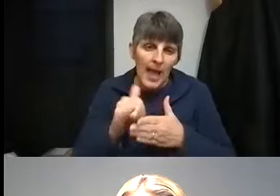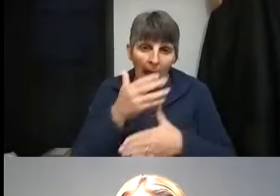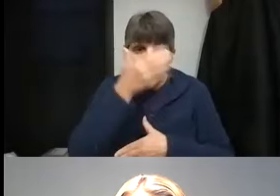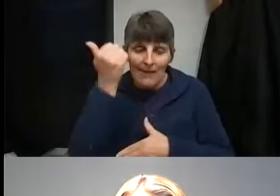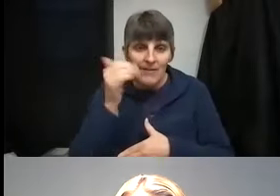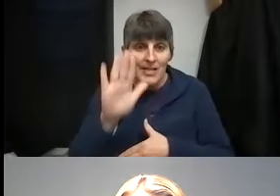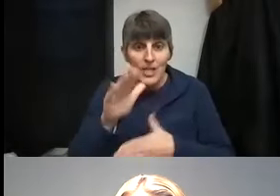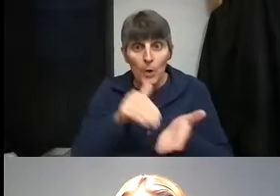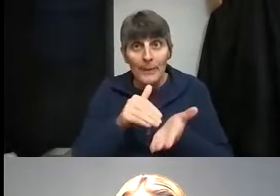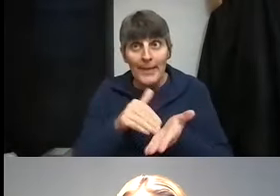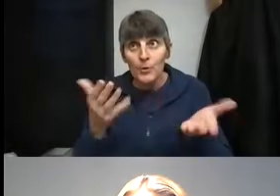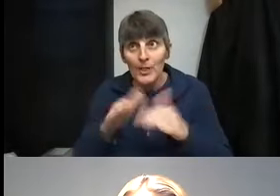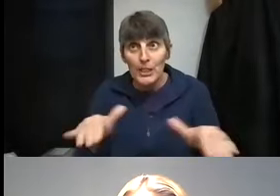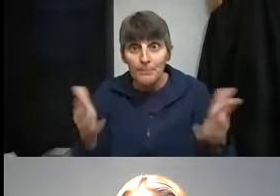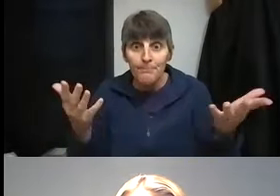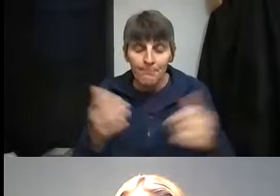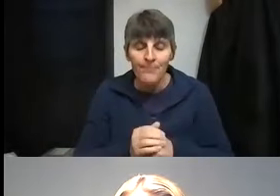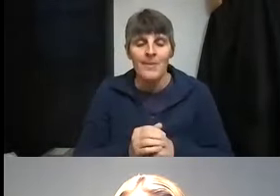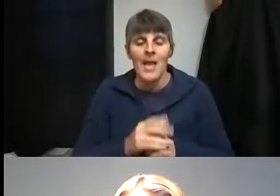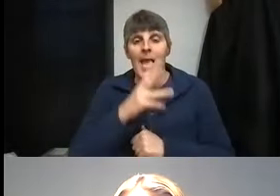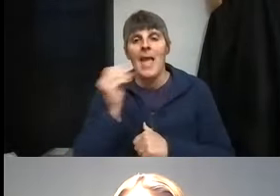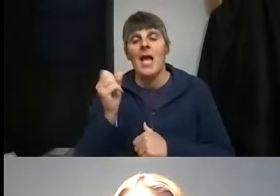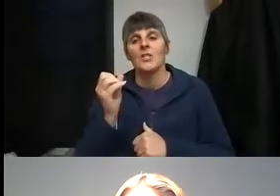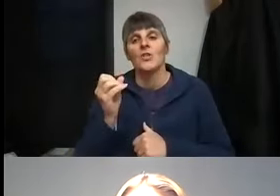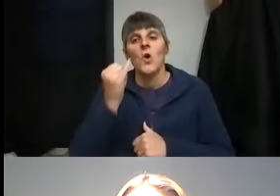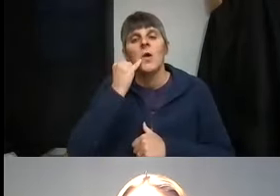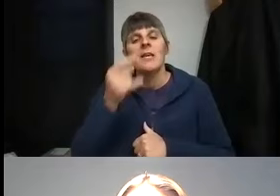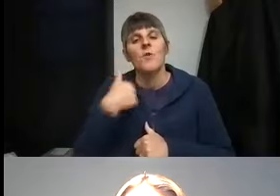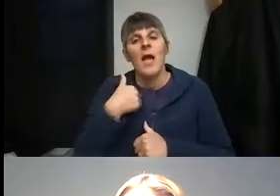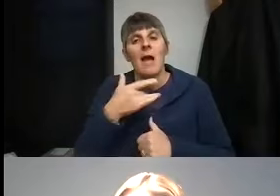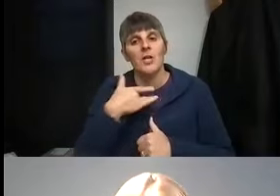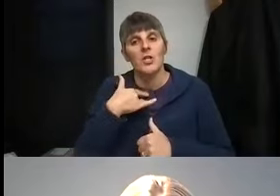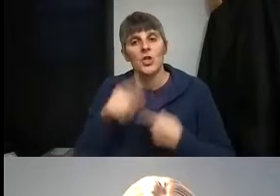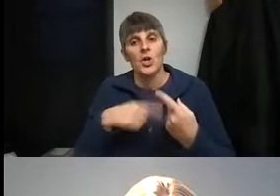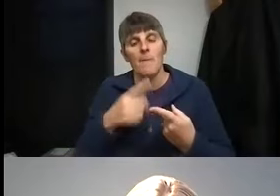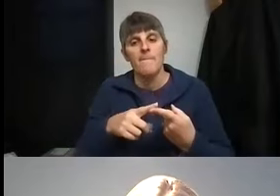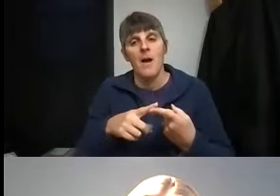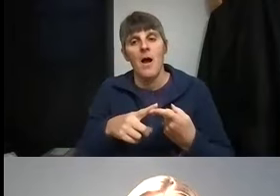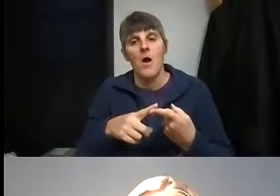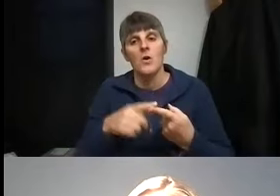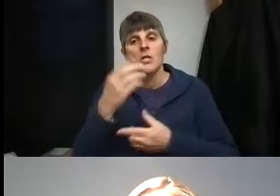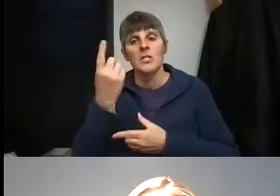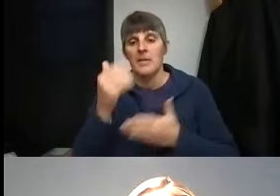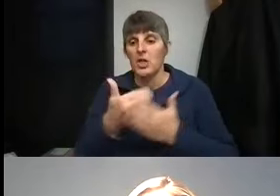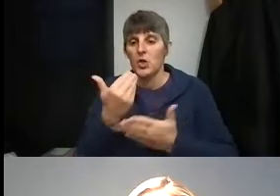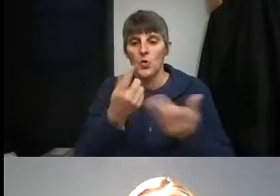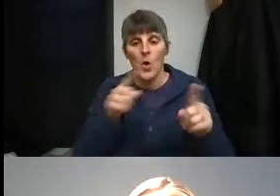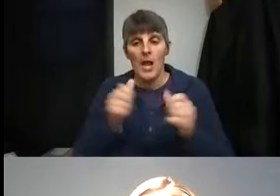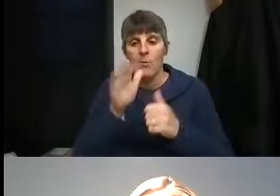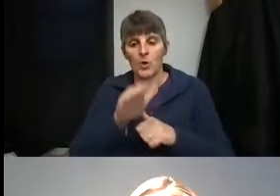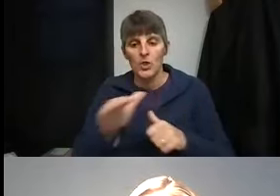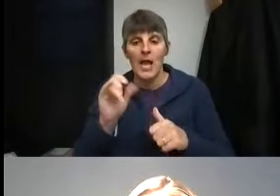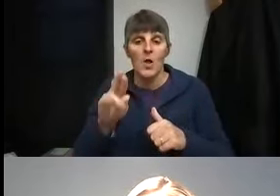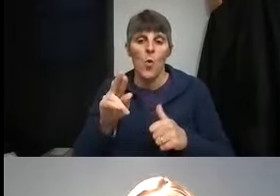is your pediatrician. And so if you have a concern about something new going on with your